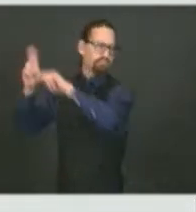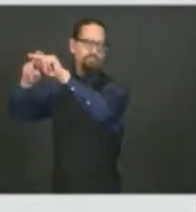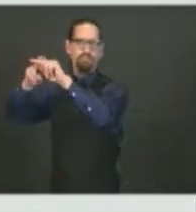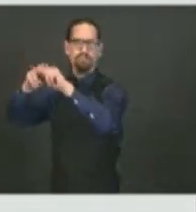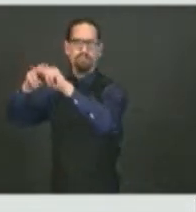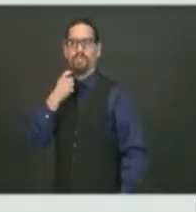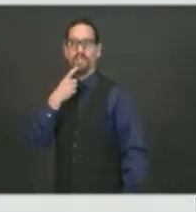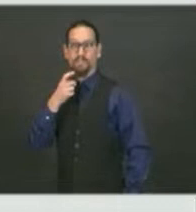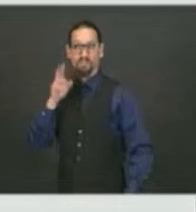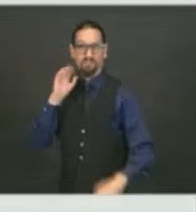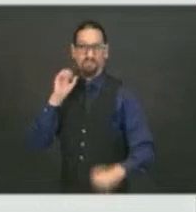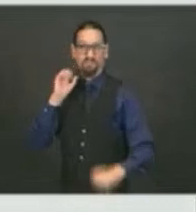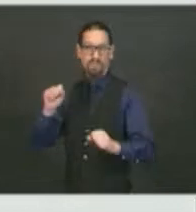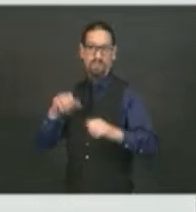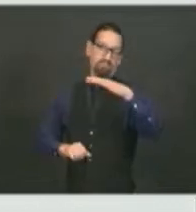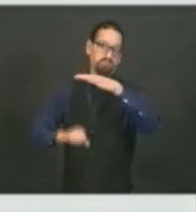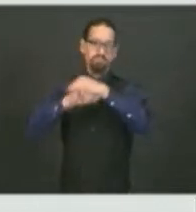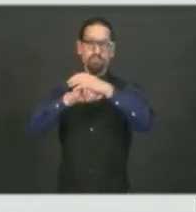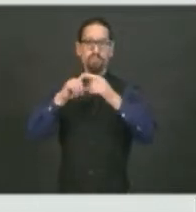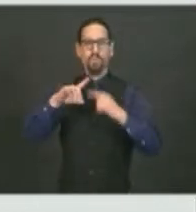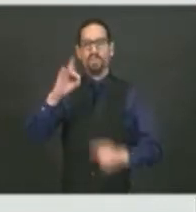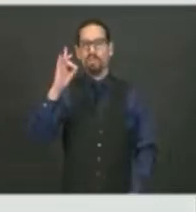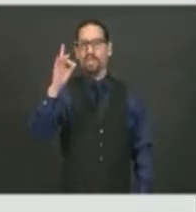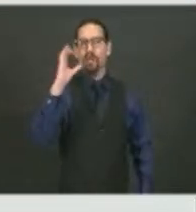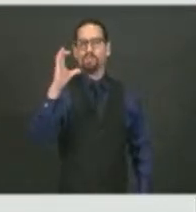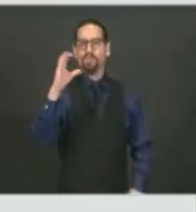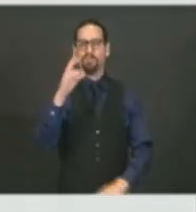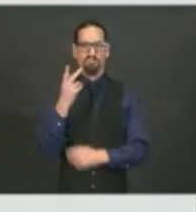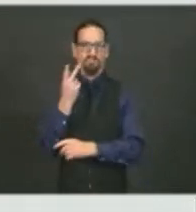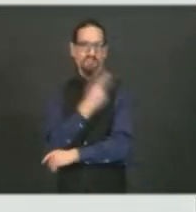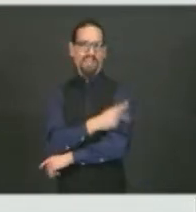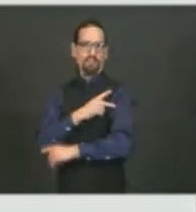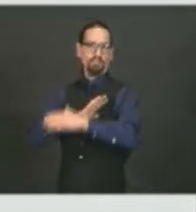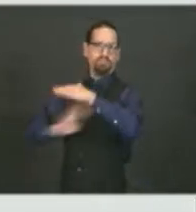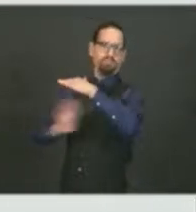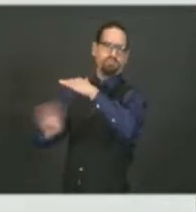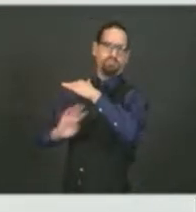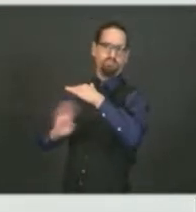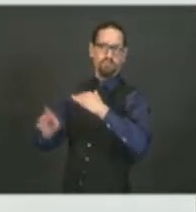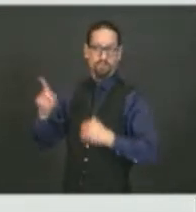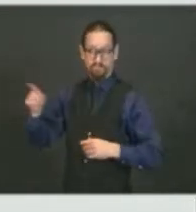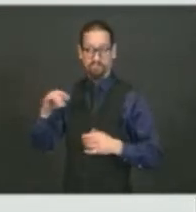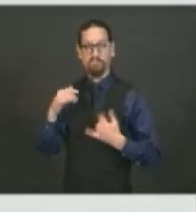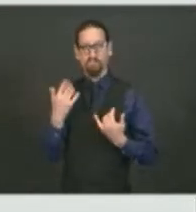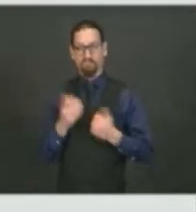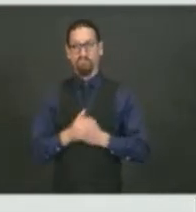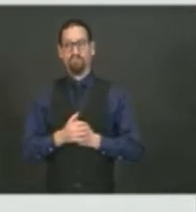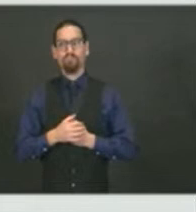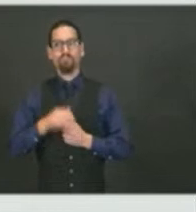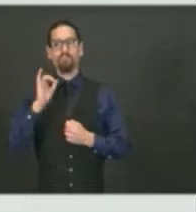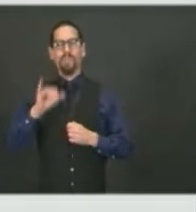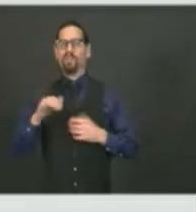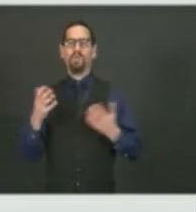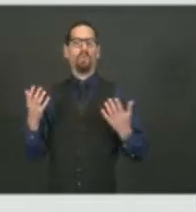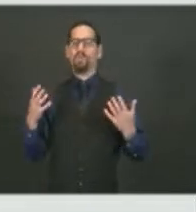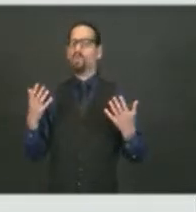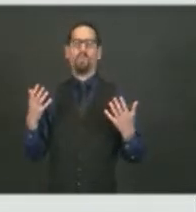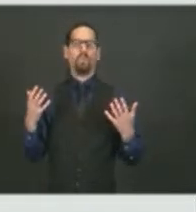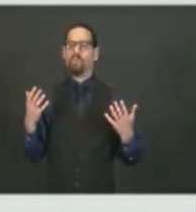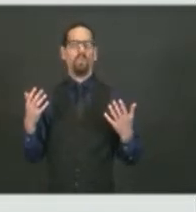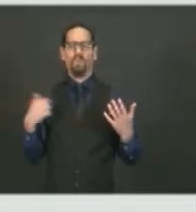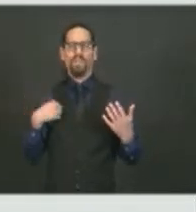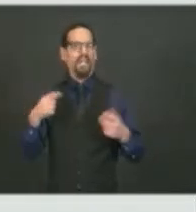hospitalizations by the end of the year. That would have been a level of hospitalizations we could not have staffed, and it